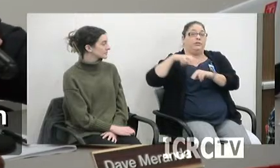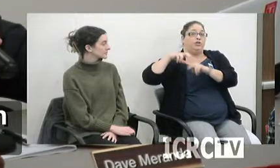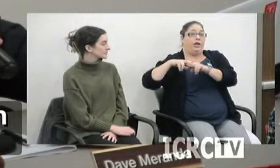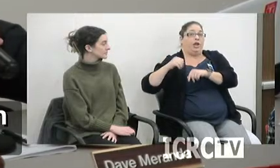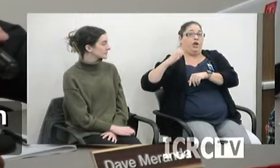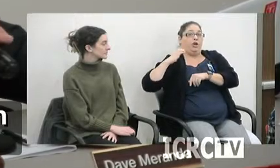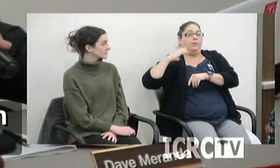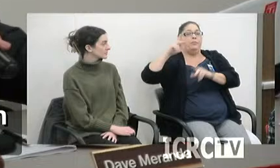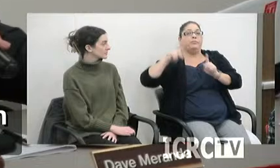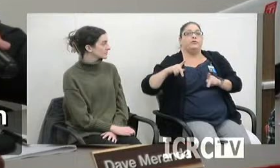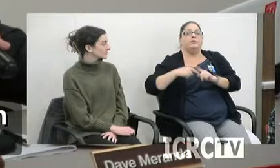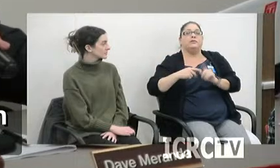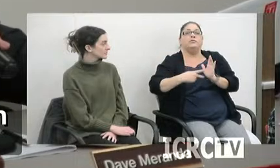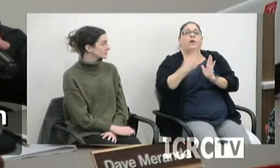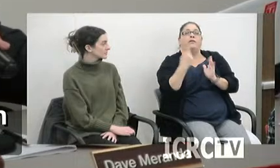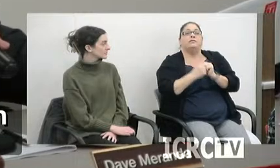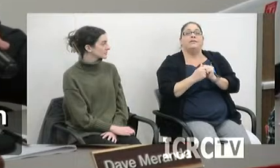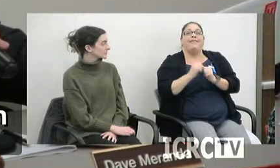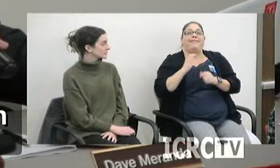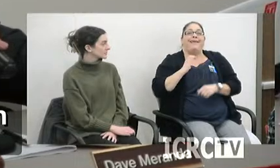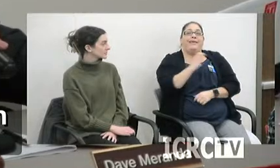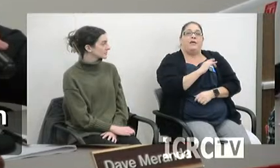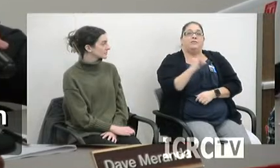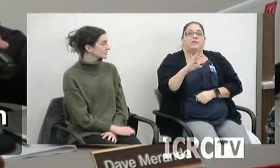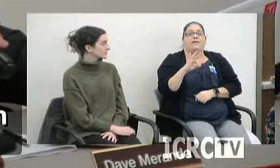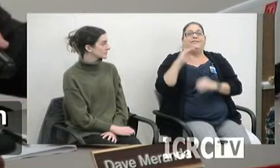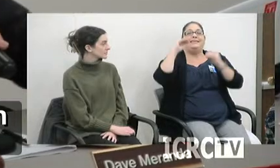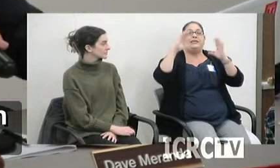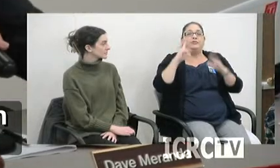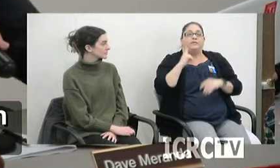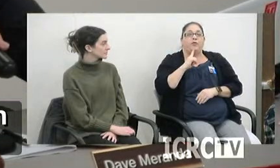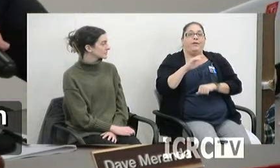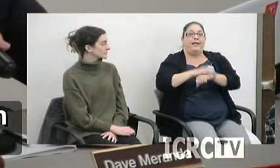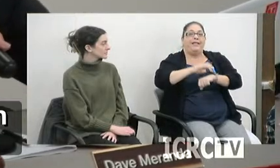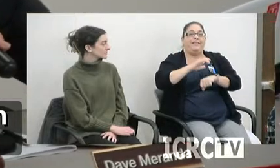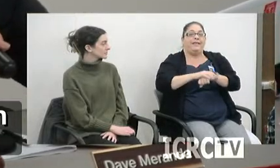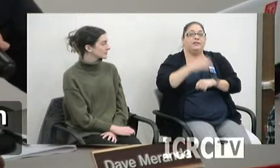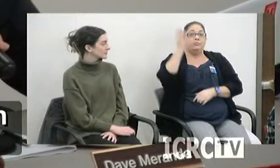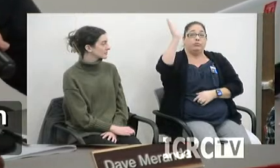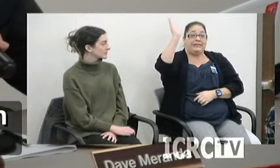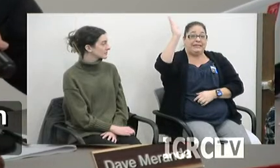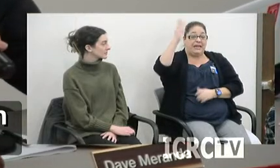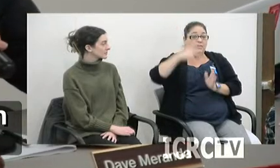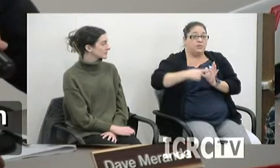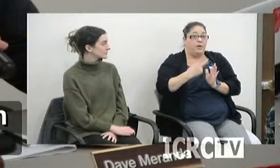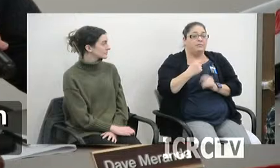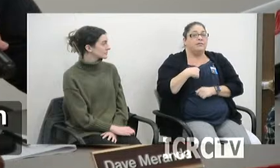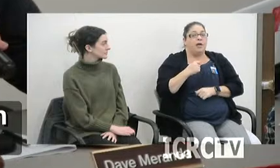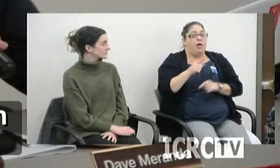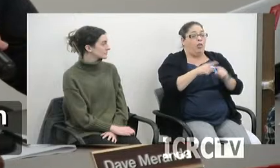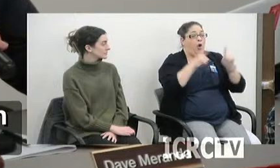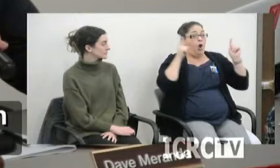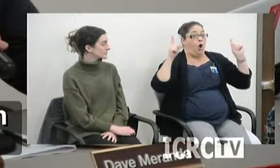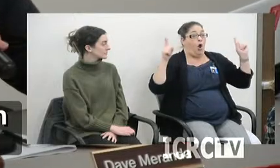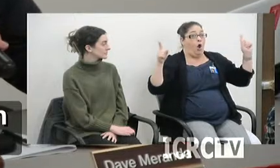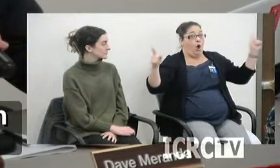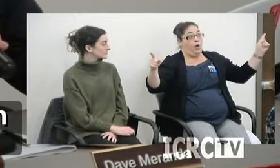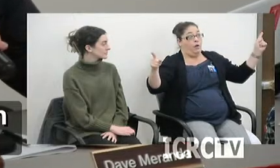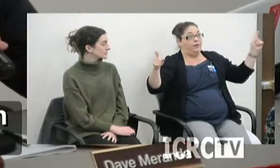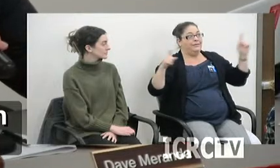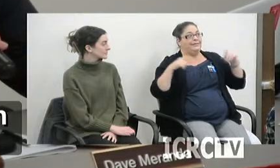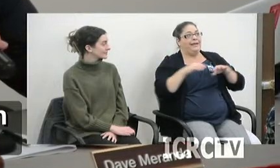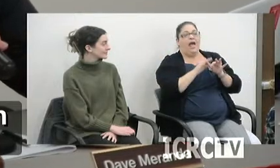twice at the National Council of Teachers of English. Her presentations were, these are long titles, these are run-on sentences,